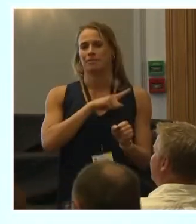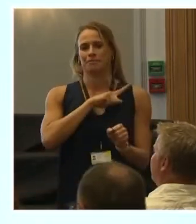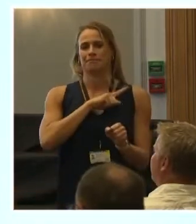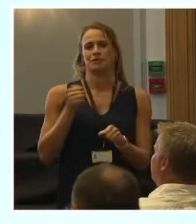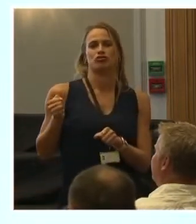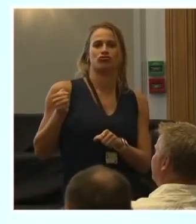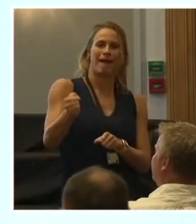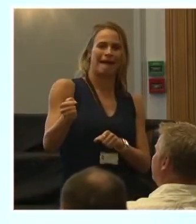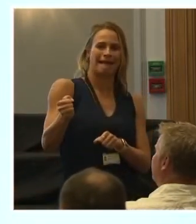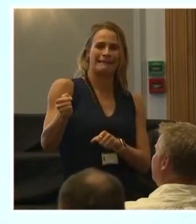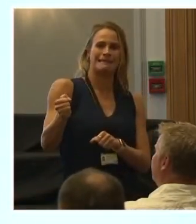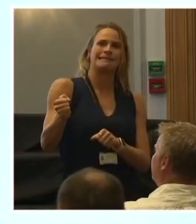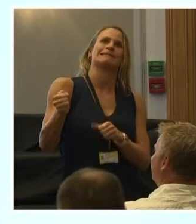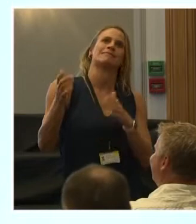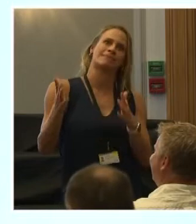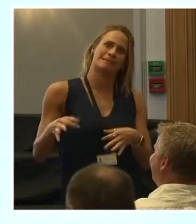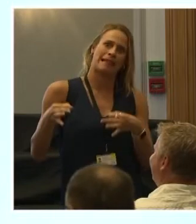again pushed us back.